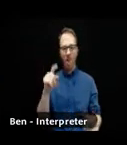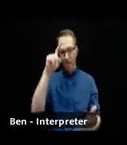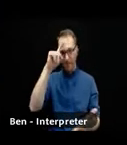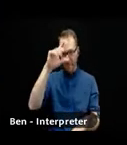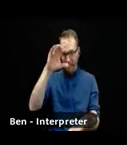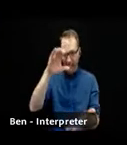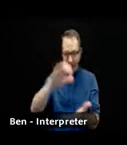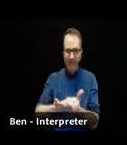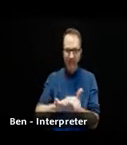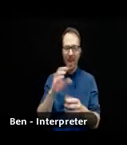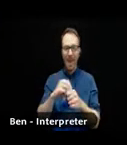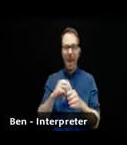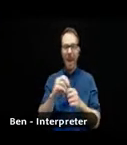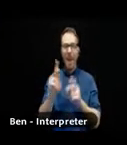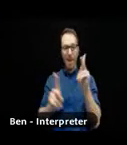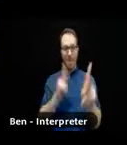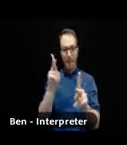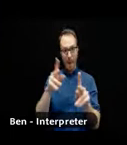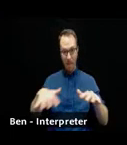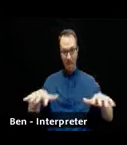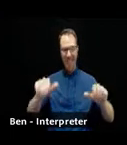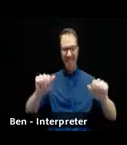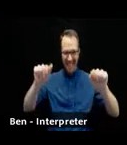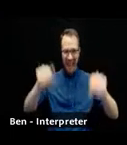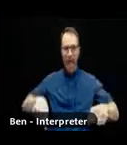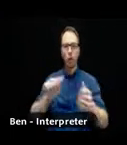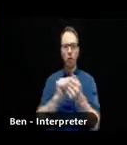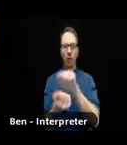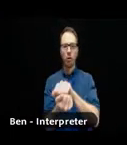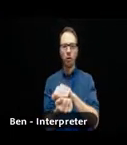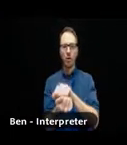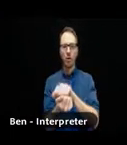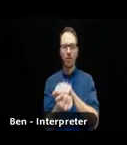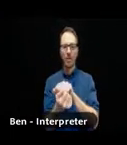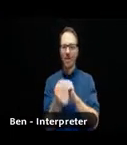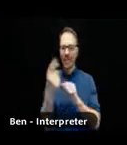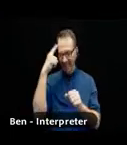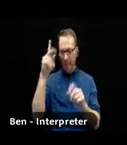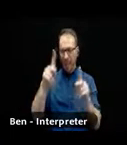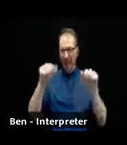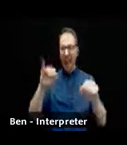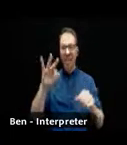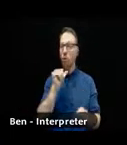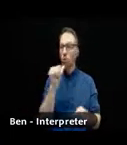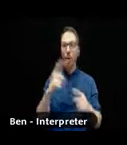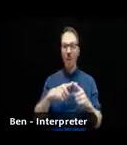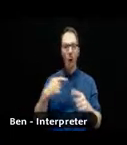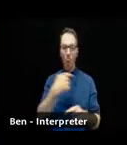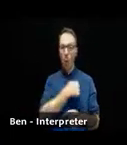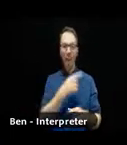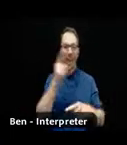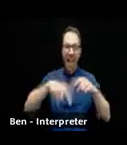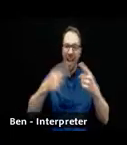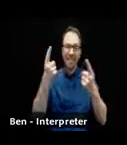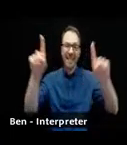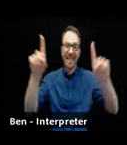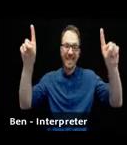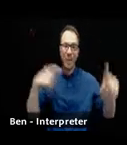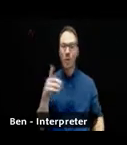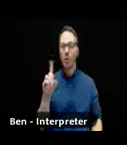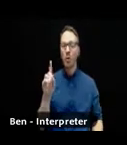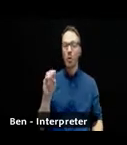the capacity of these folks to change. Because if we don't, then we're doomed. So I don't want